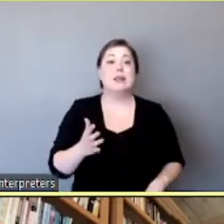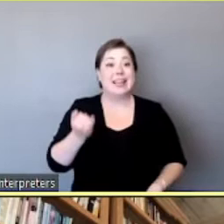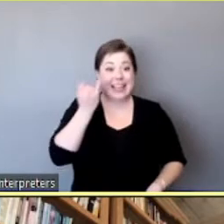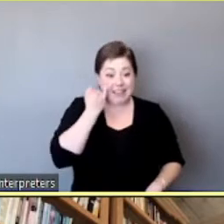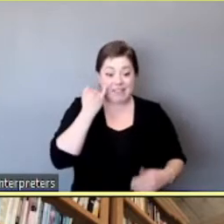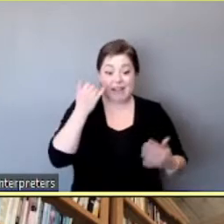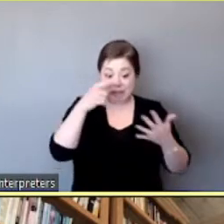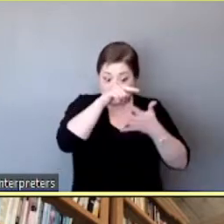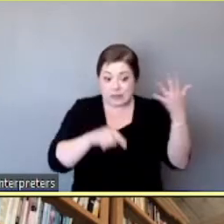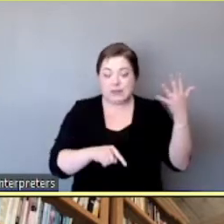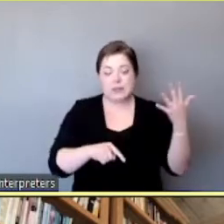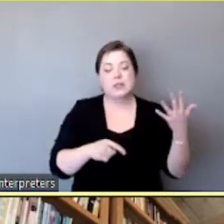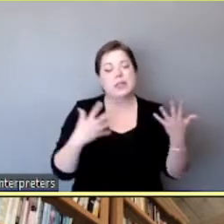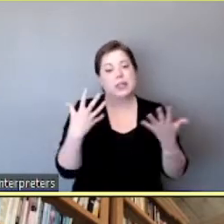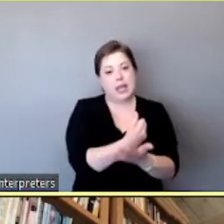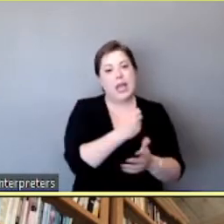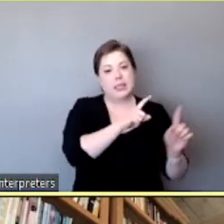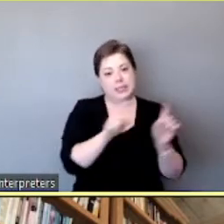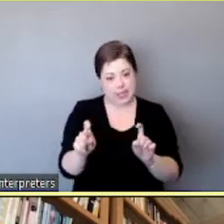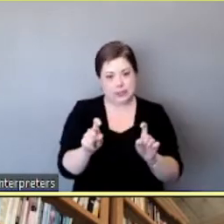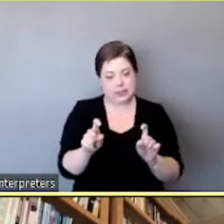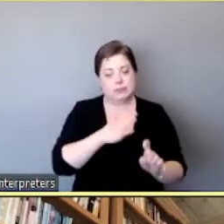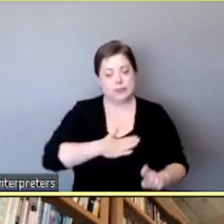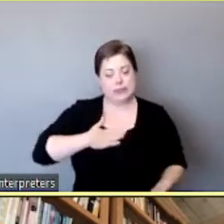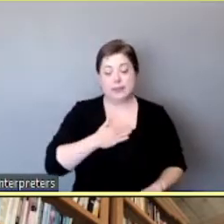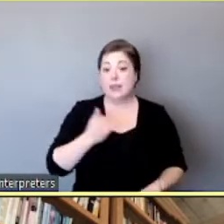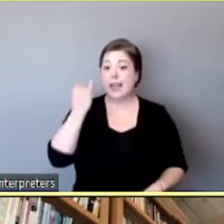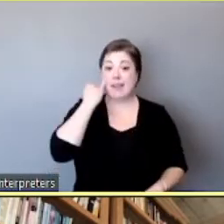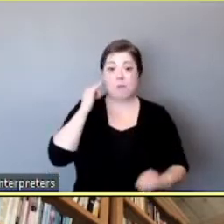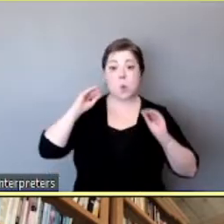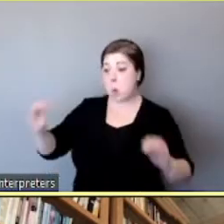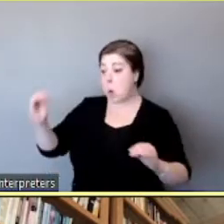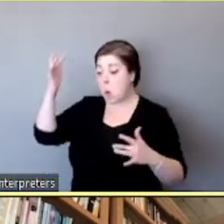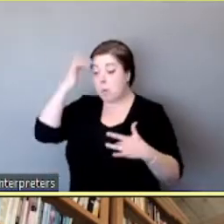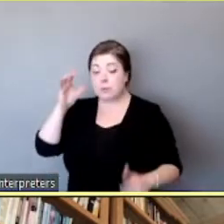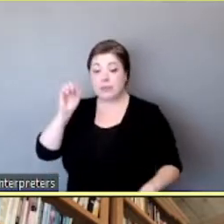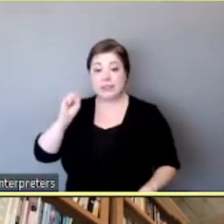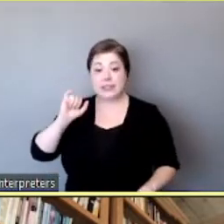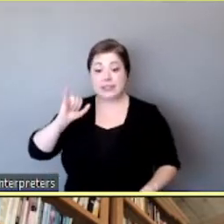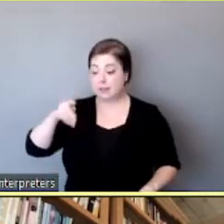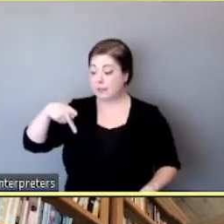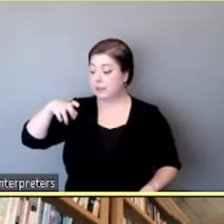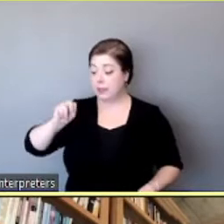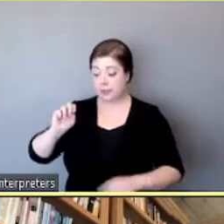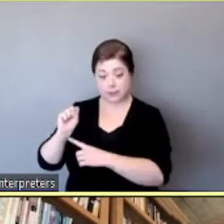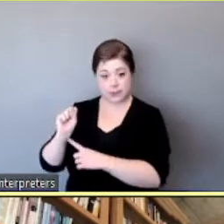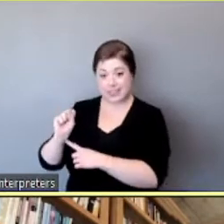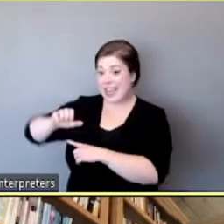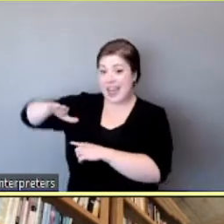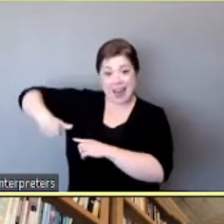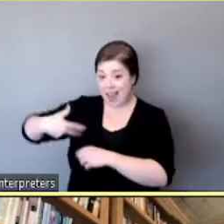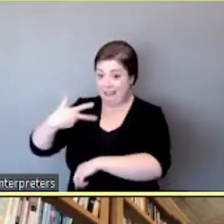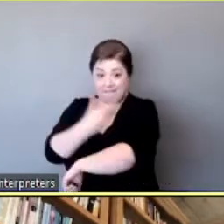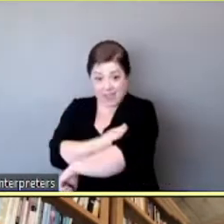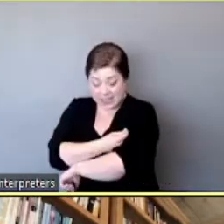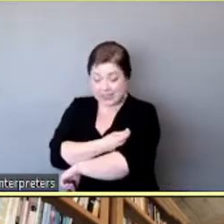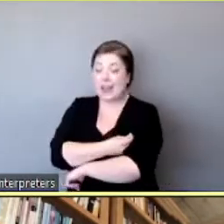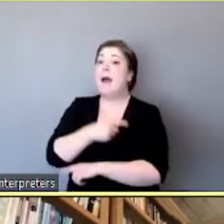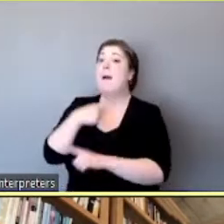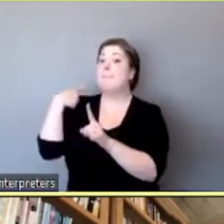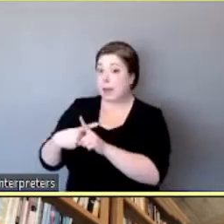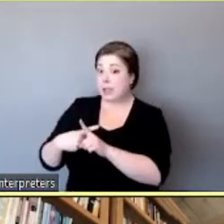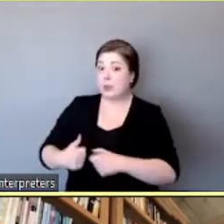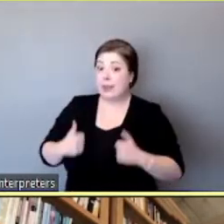symptoms. If you don't have symptoms and you're unvaccinated and you live or work in a